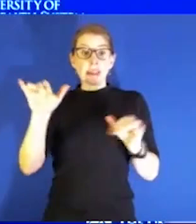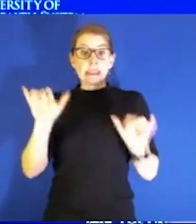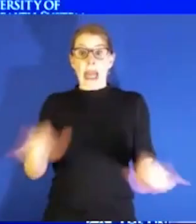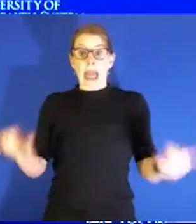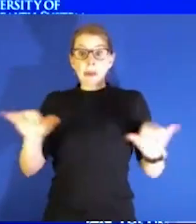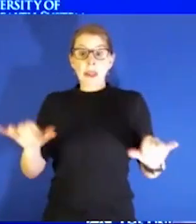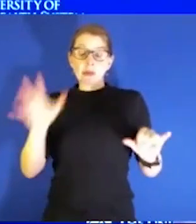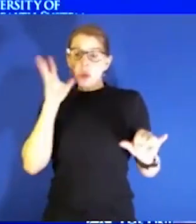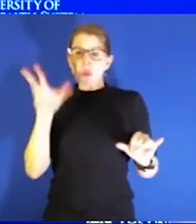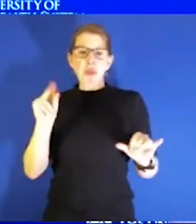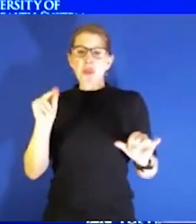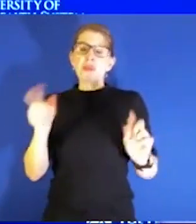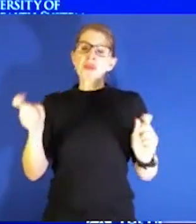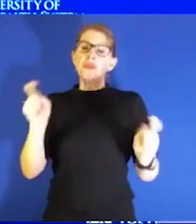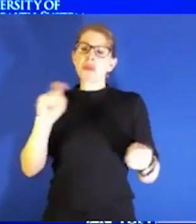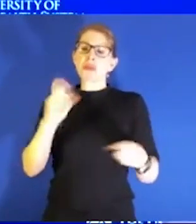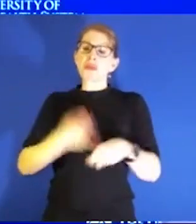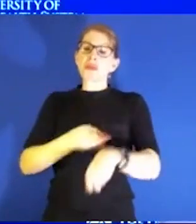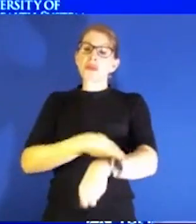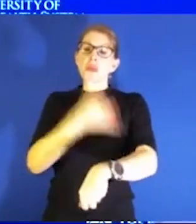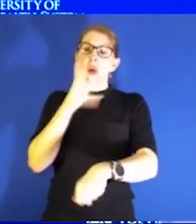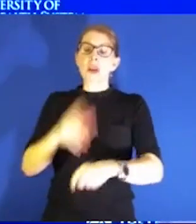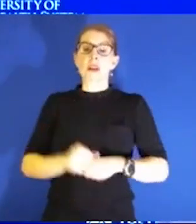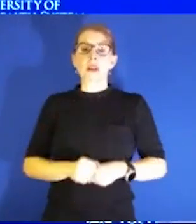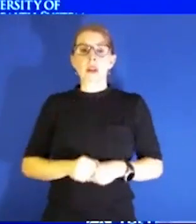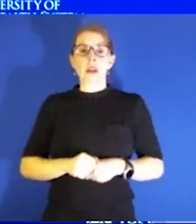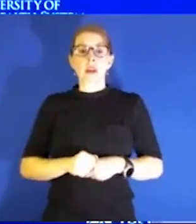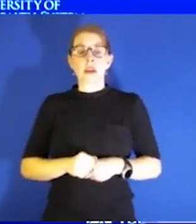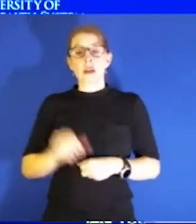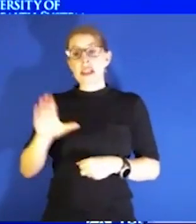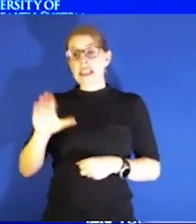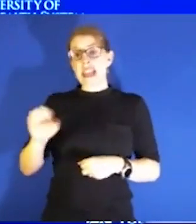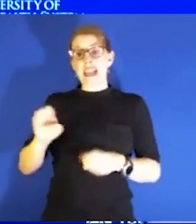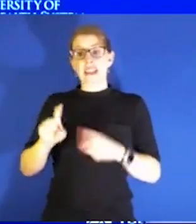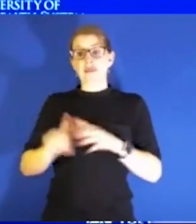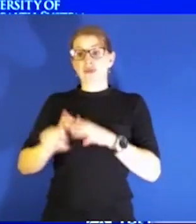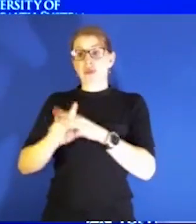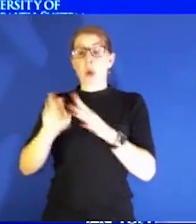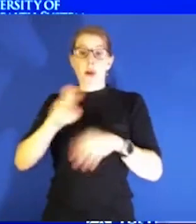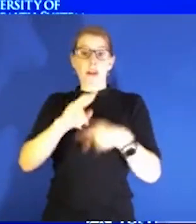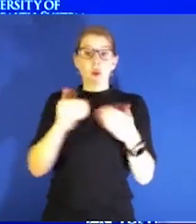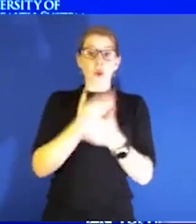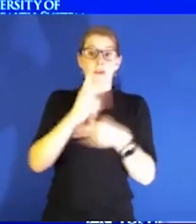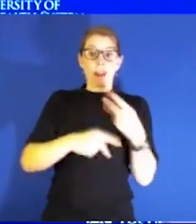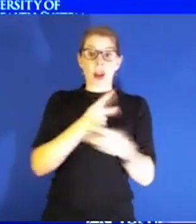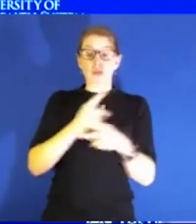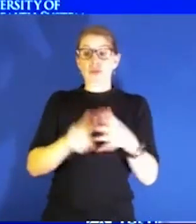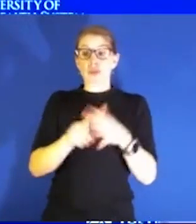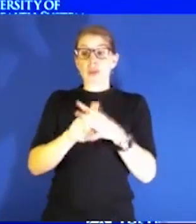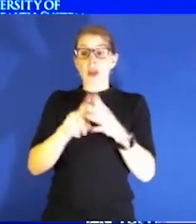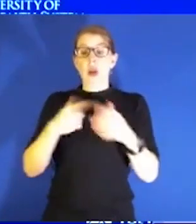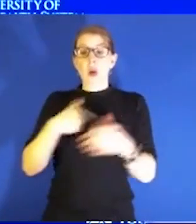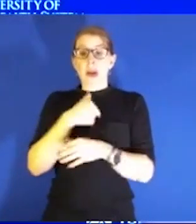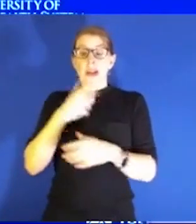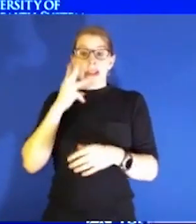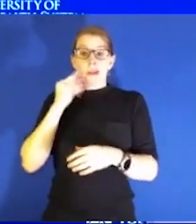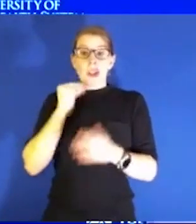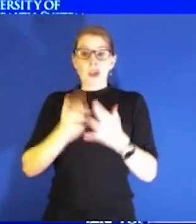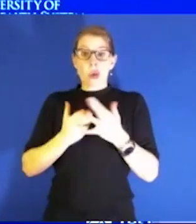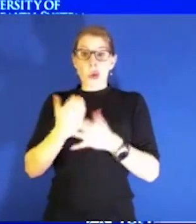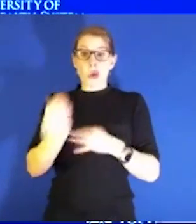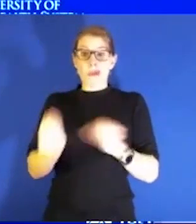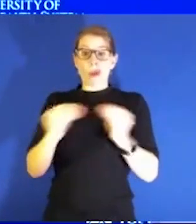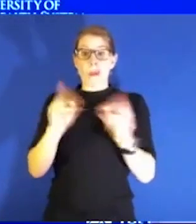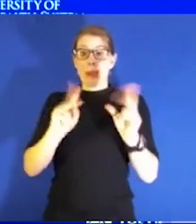to see new variants or just continue to see cases. But as we get further into this and we have more people who have immunity